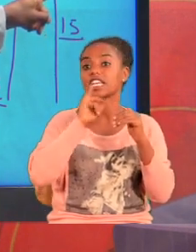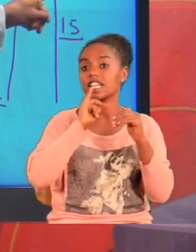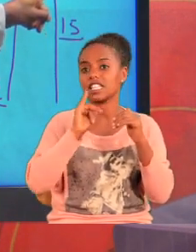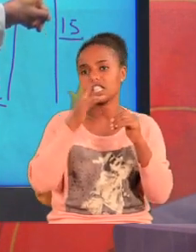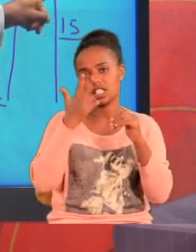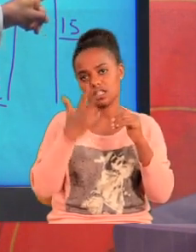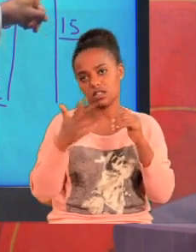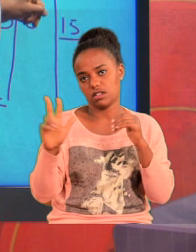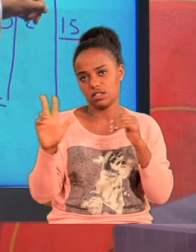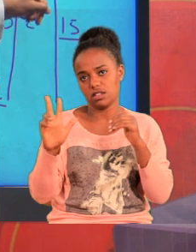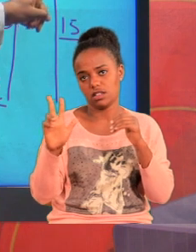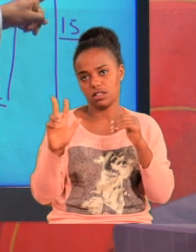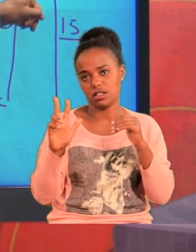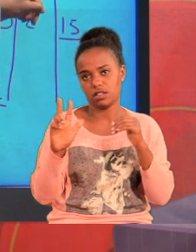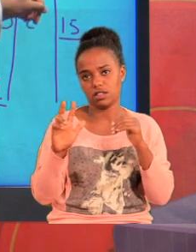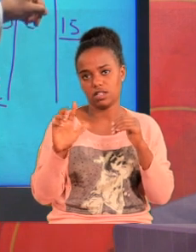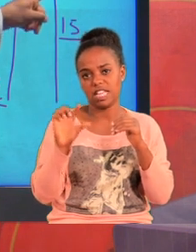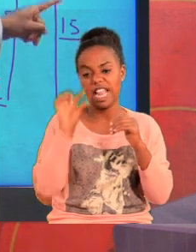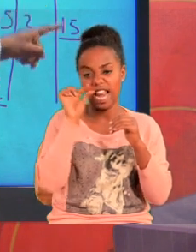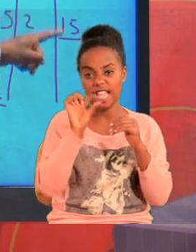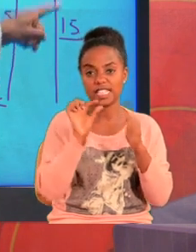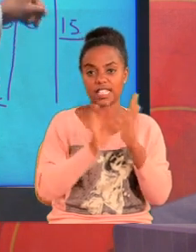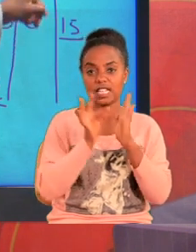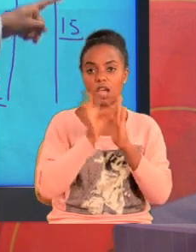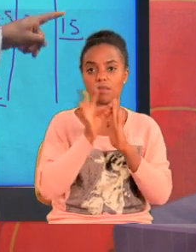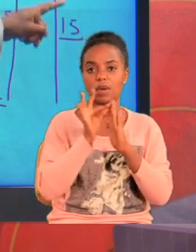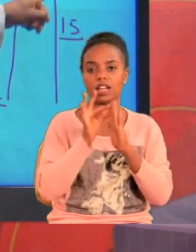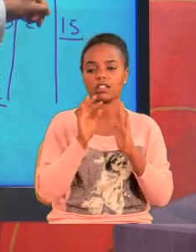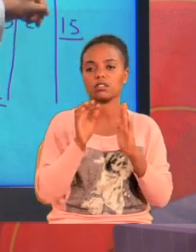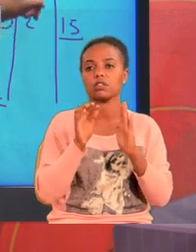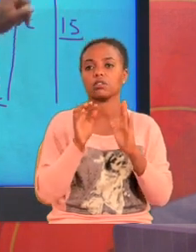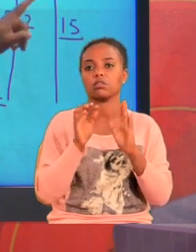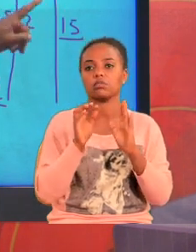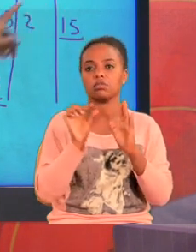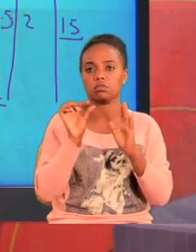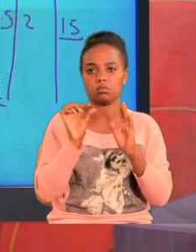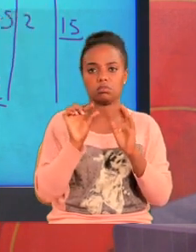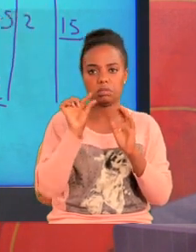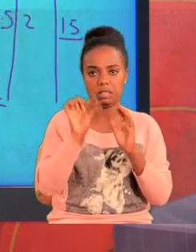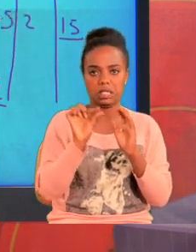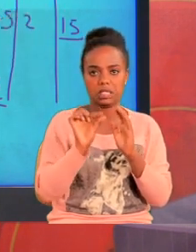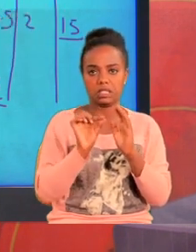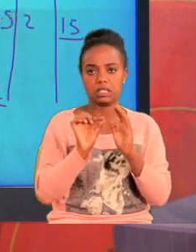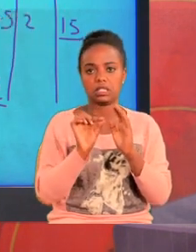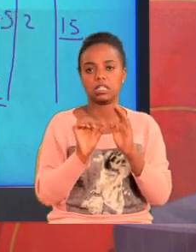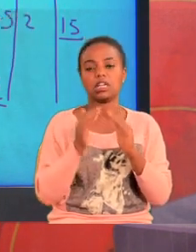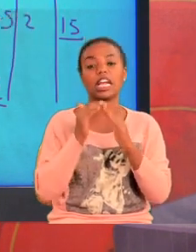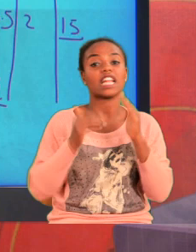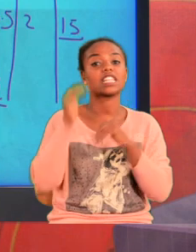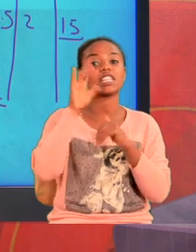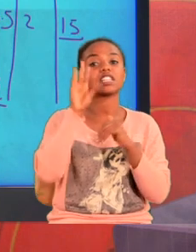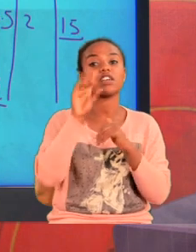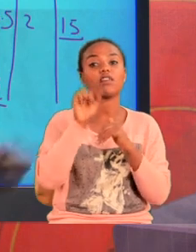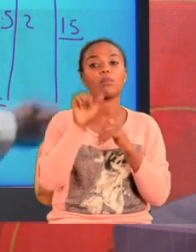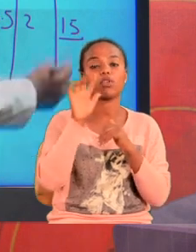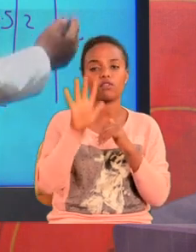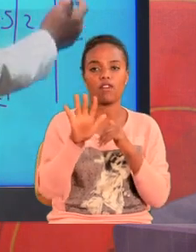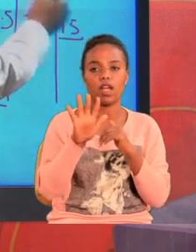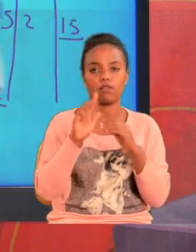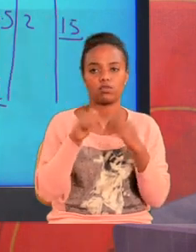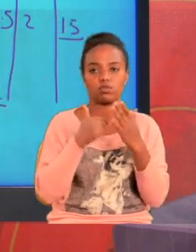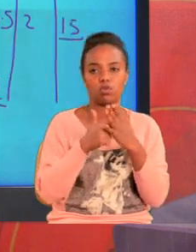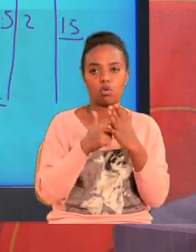it is a least number from the cumulative frequency is the least one, which is greater than 7.5.